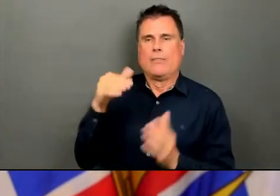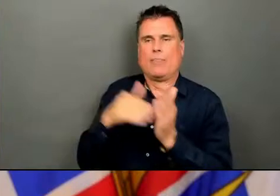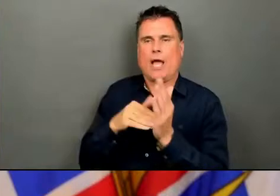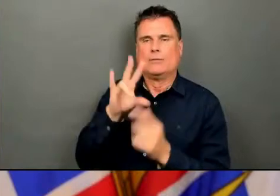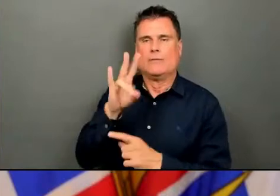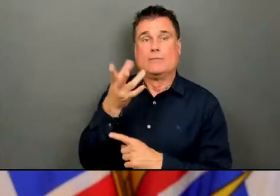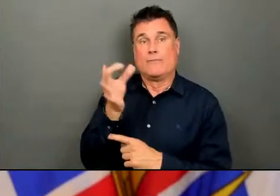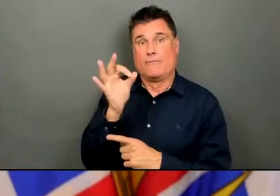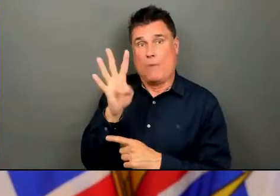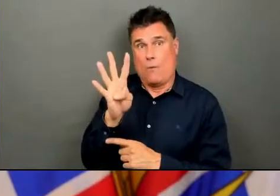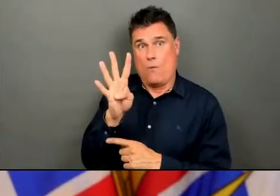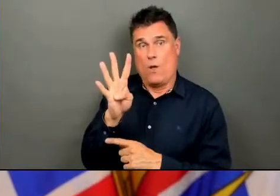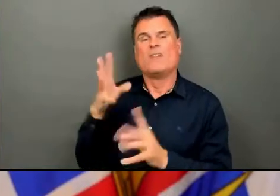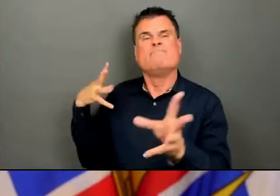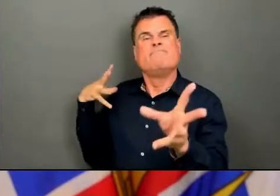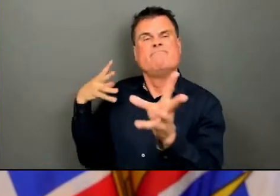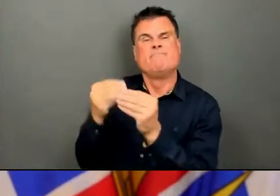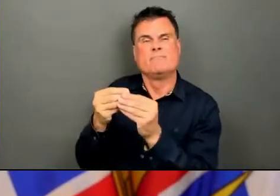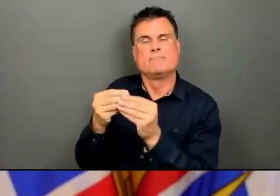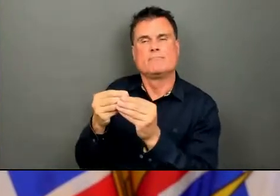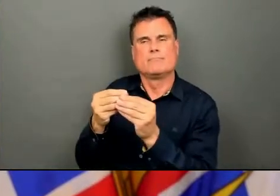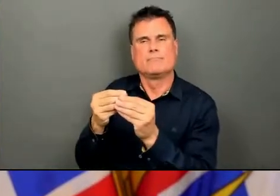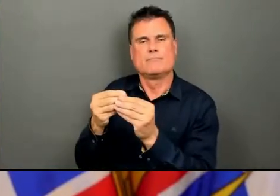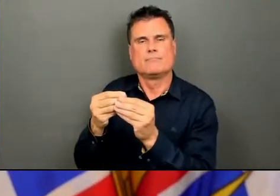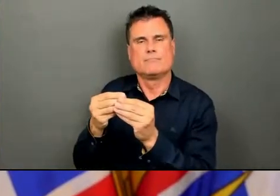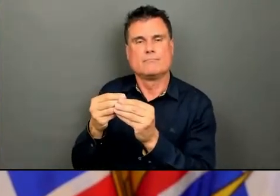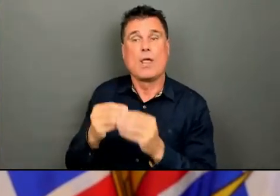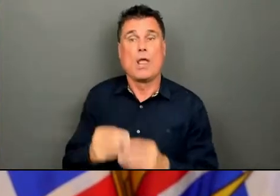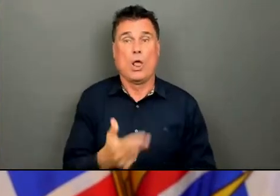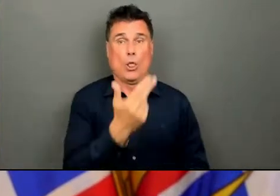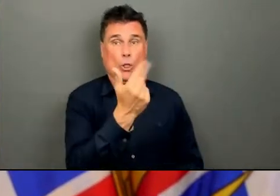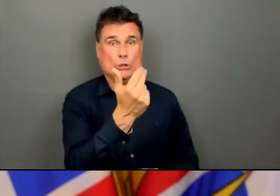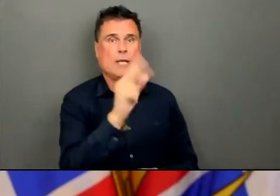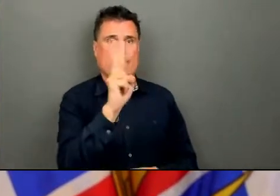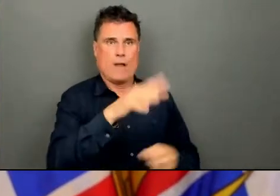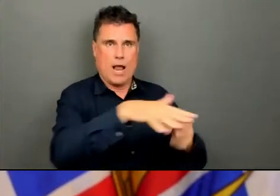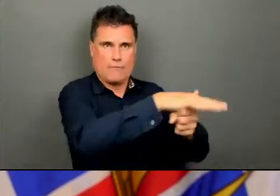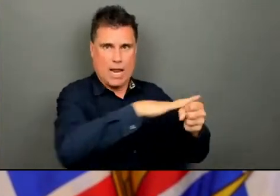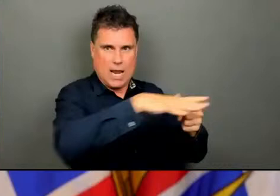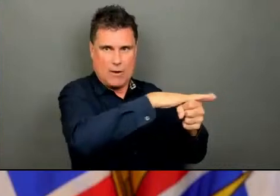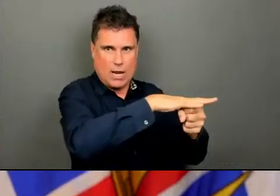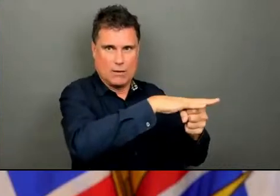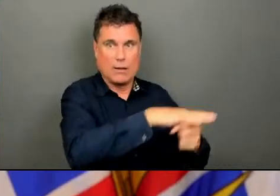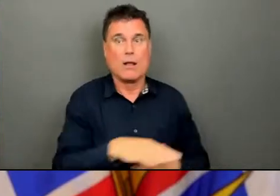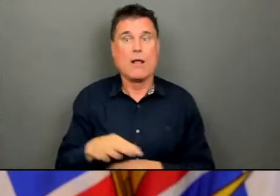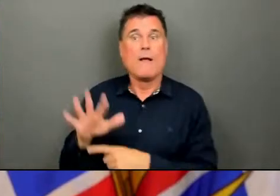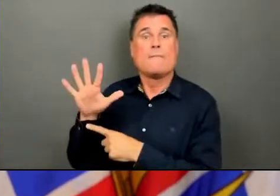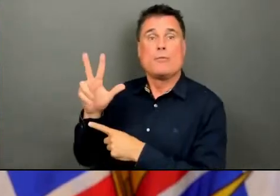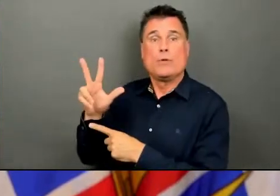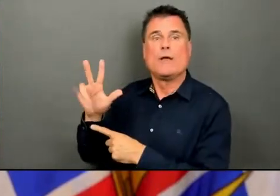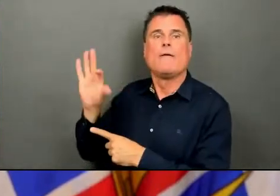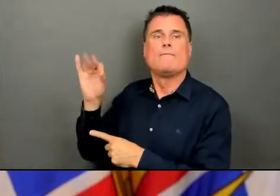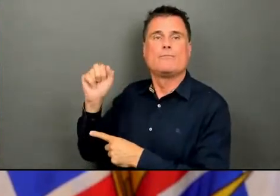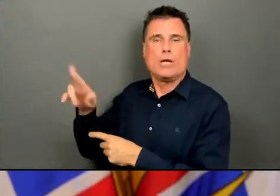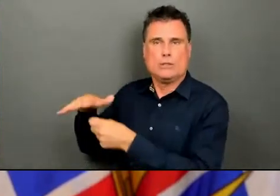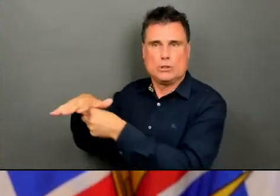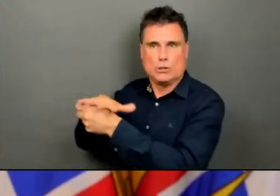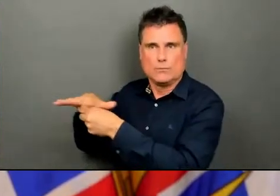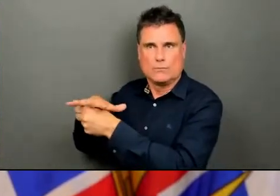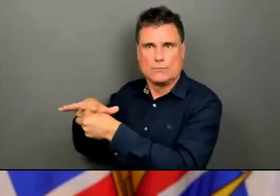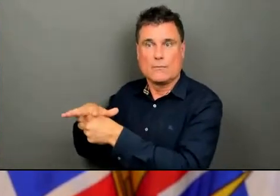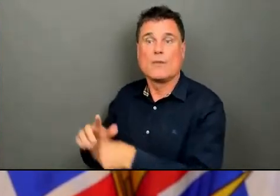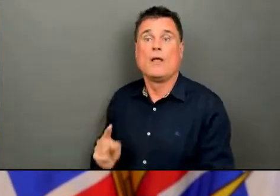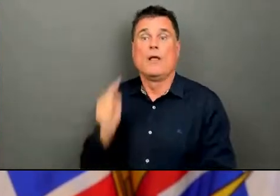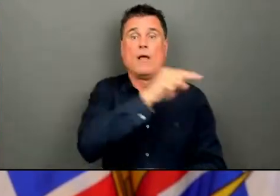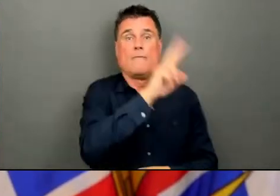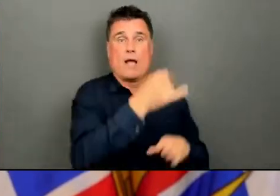146,794 people. Of the new cases, 13 are people who live in the Vancouver Coastal Health Region, 53 people are in the Fraser Health